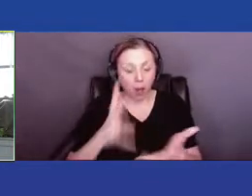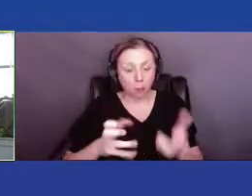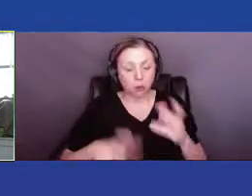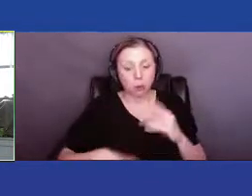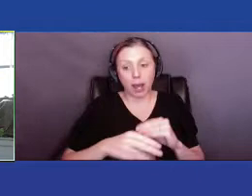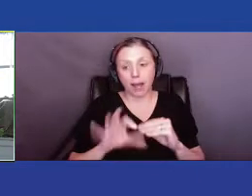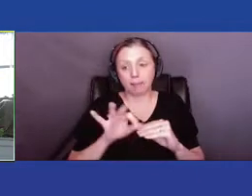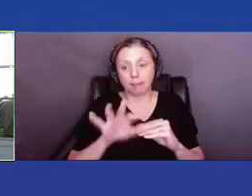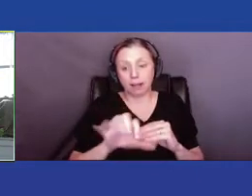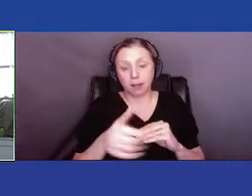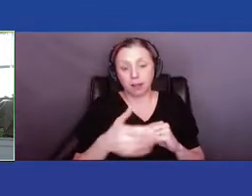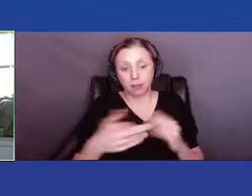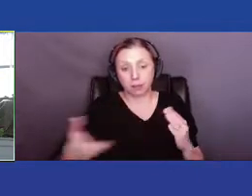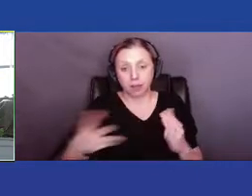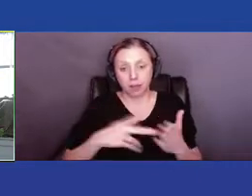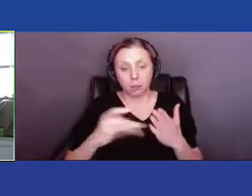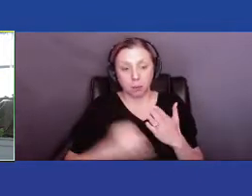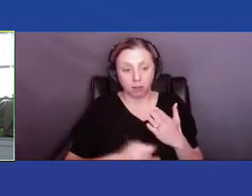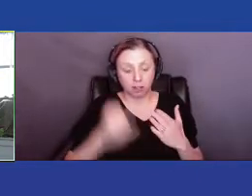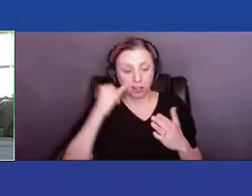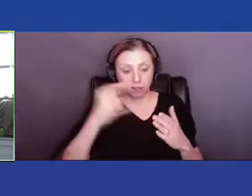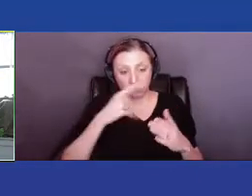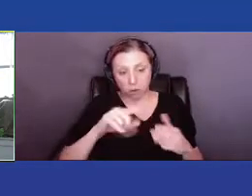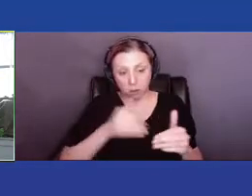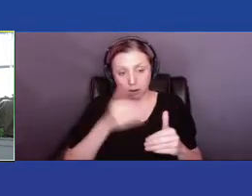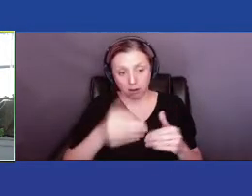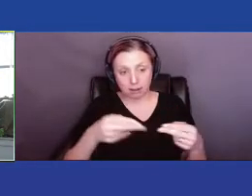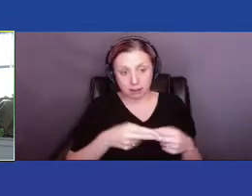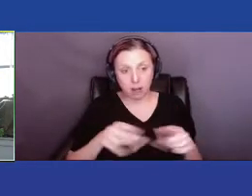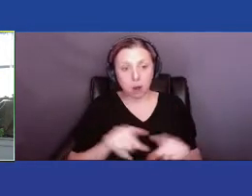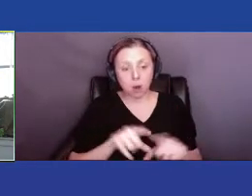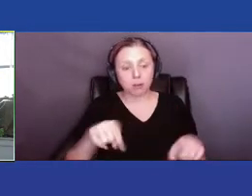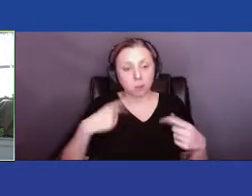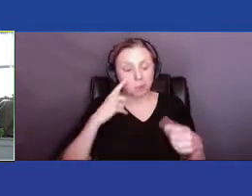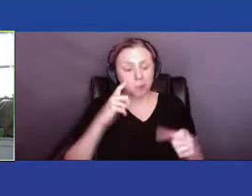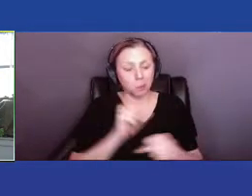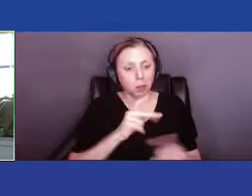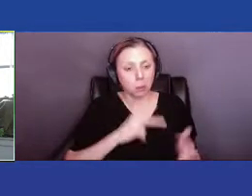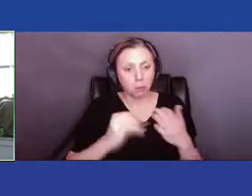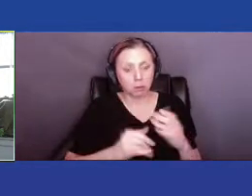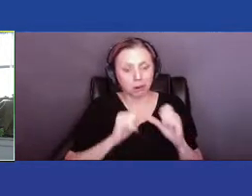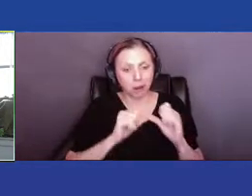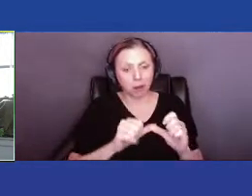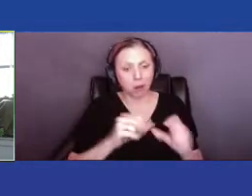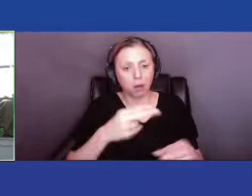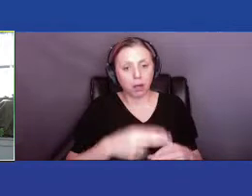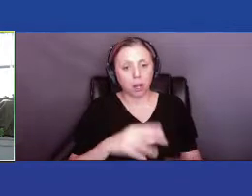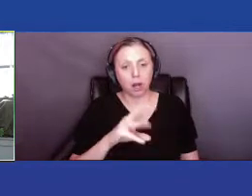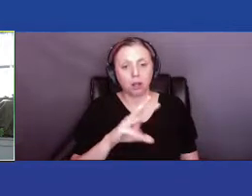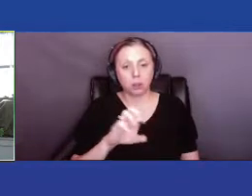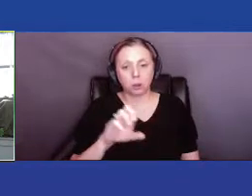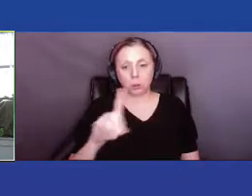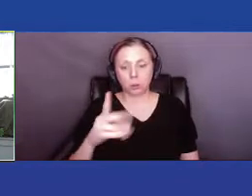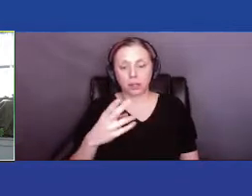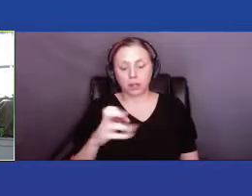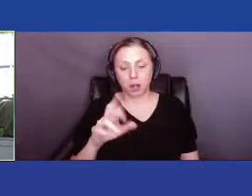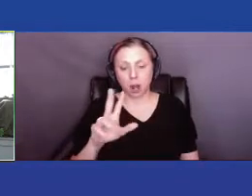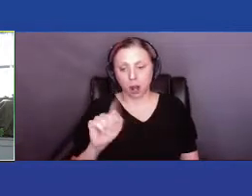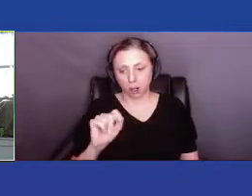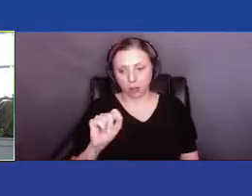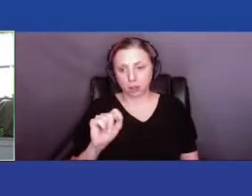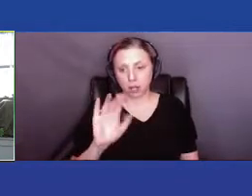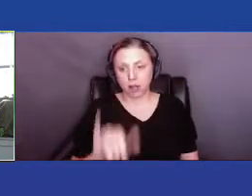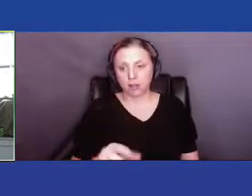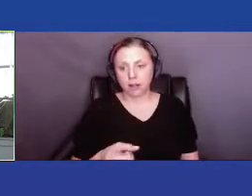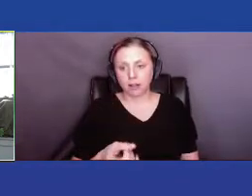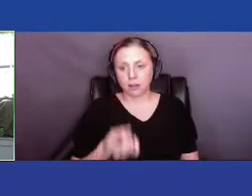this other project. If we can go to the next slide. I've also been working on a project ongoing called Weed Heart. This is one of the many